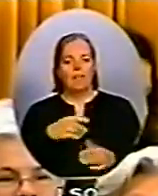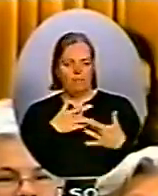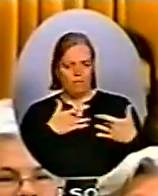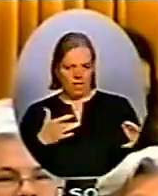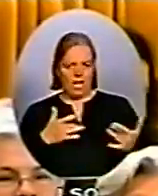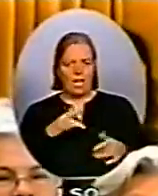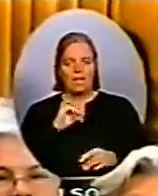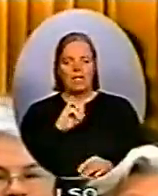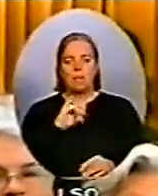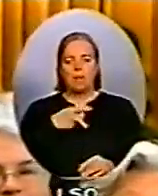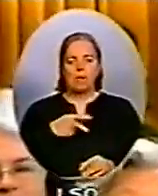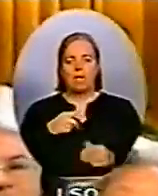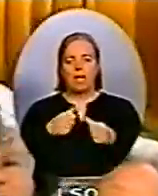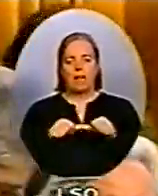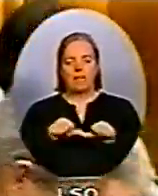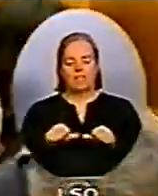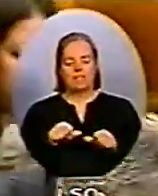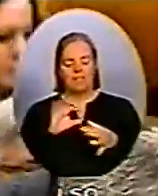simple question. The